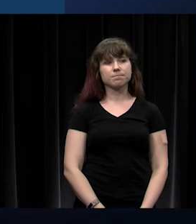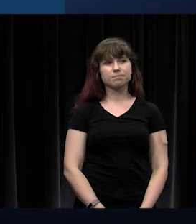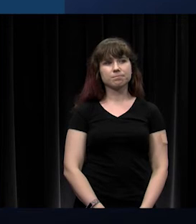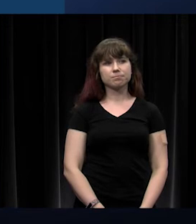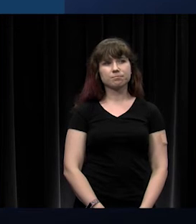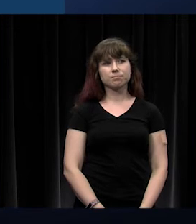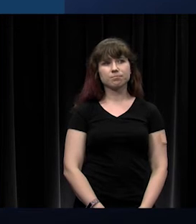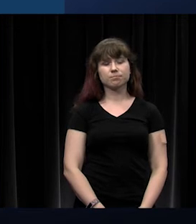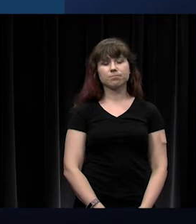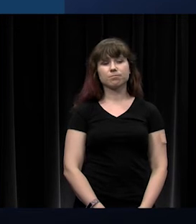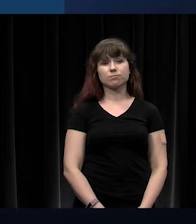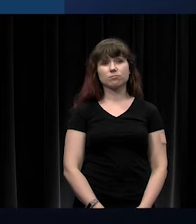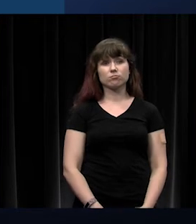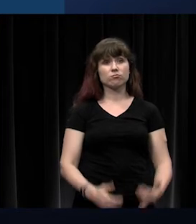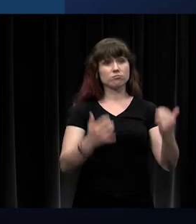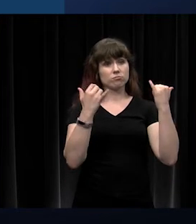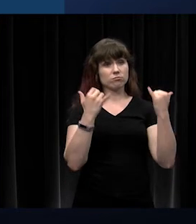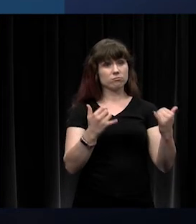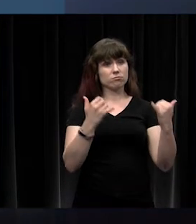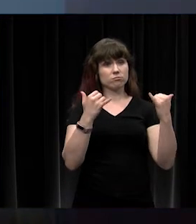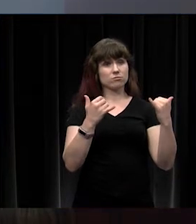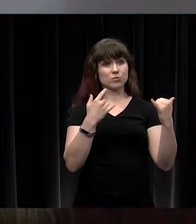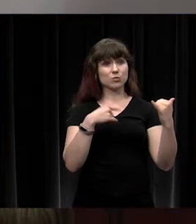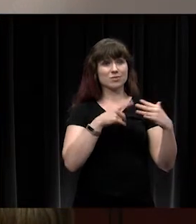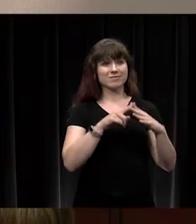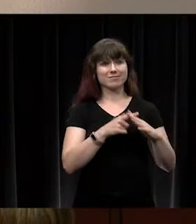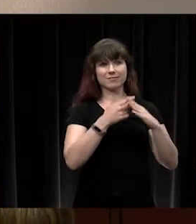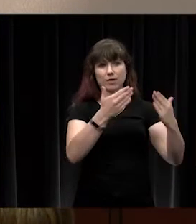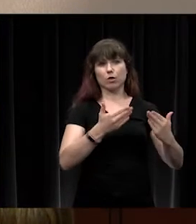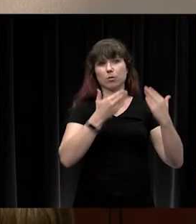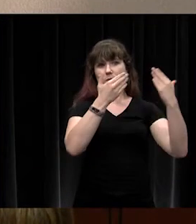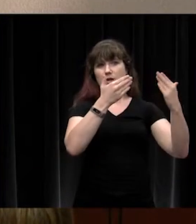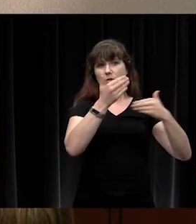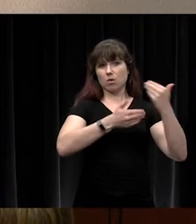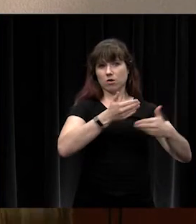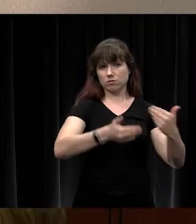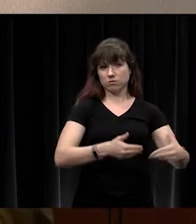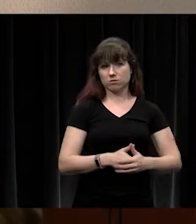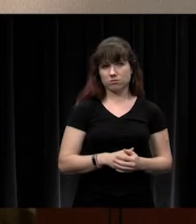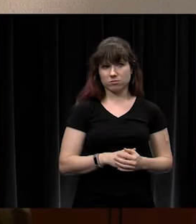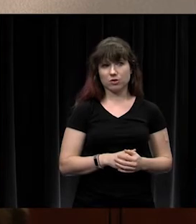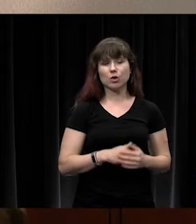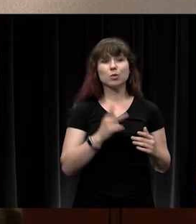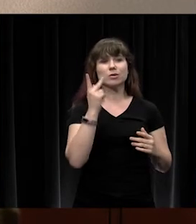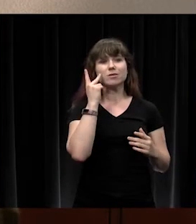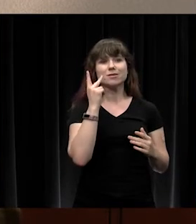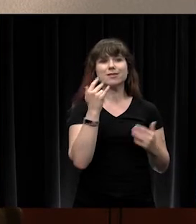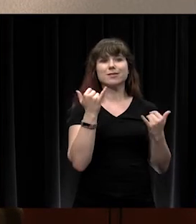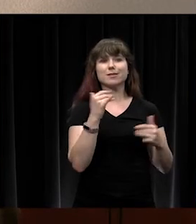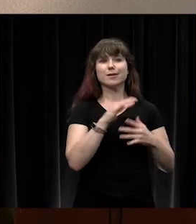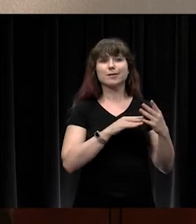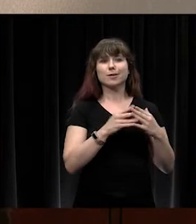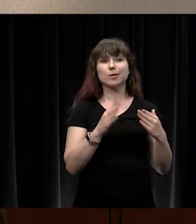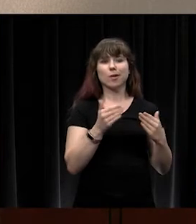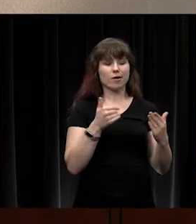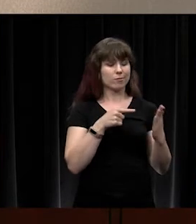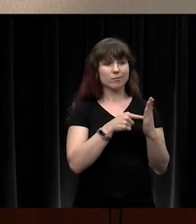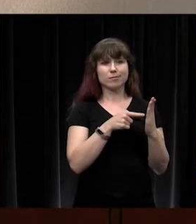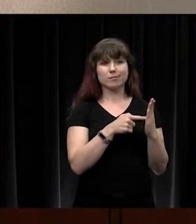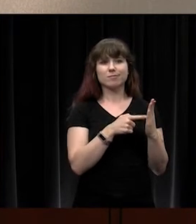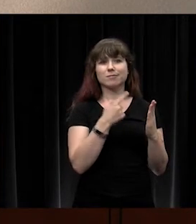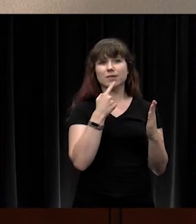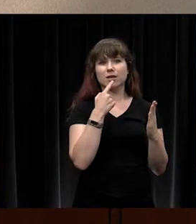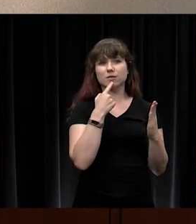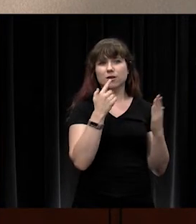Currently right now, we are in the middle of bidding the project, and there's a future action item on the agenda for this evening. So hopefully we can